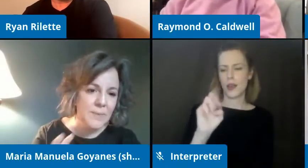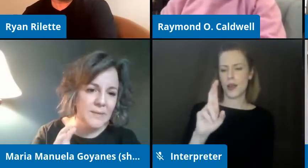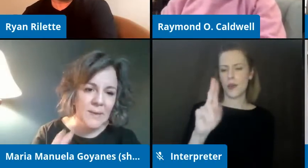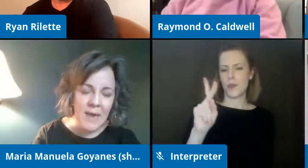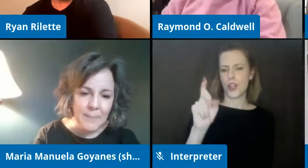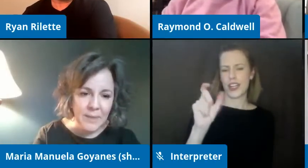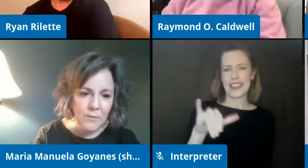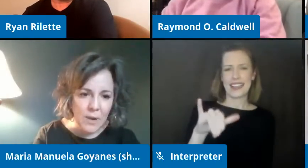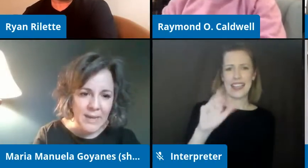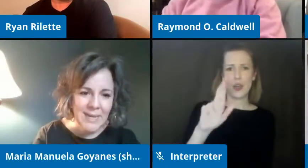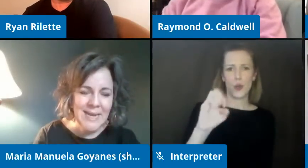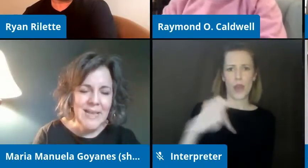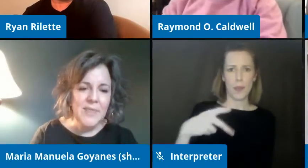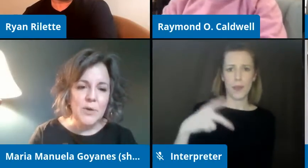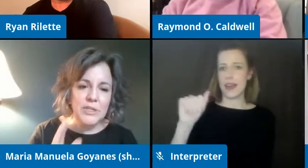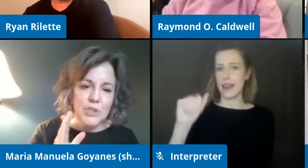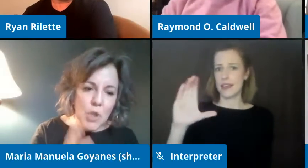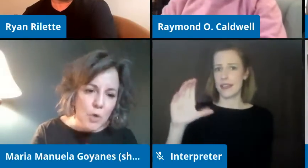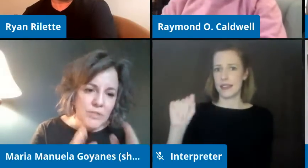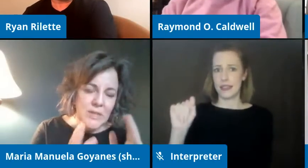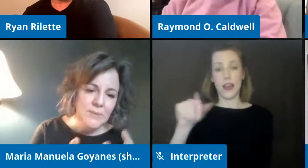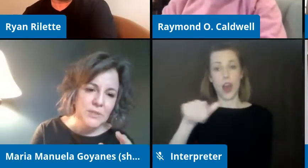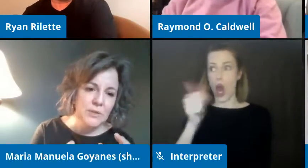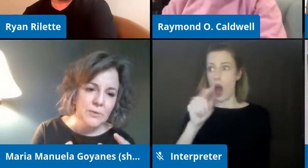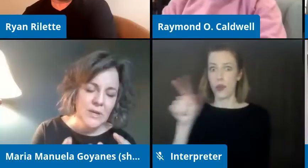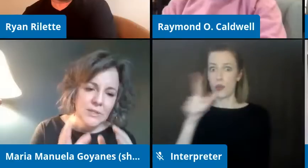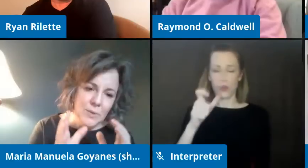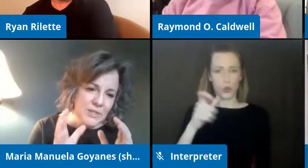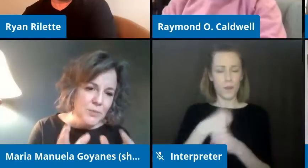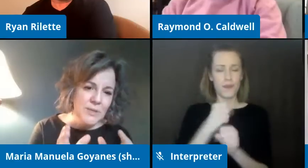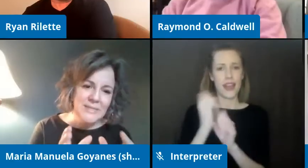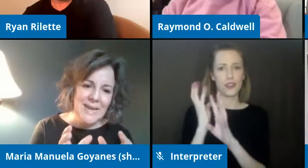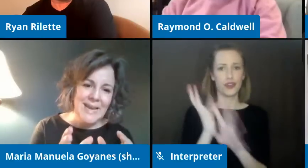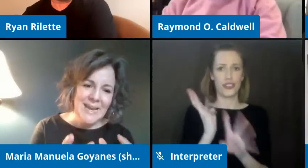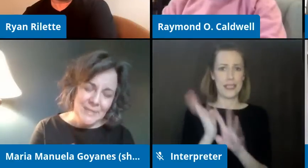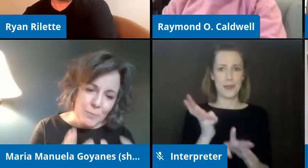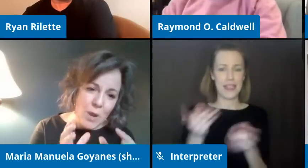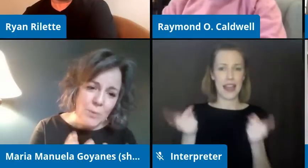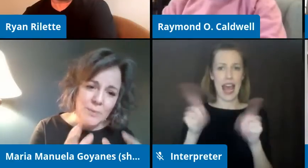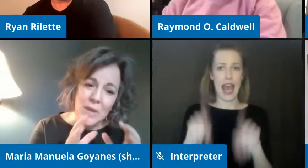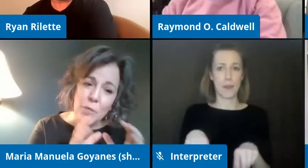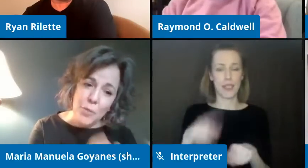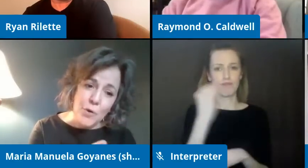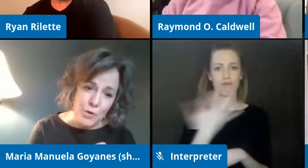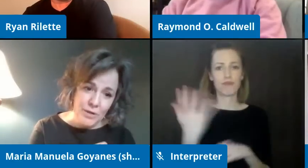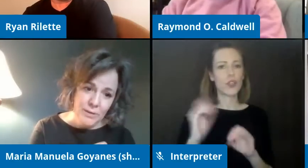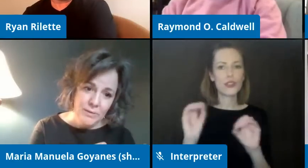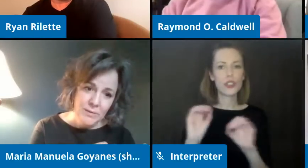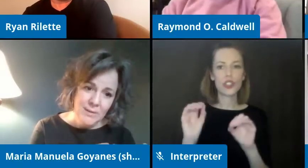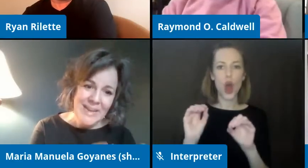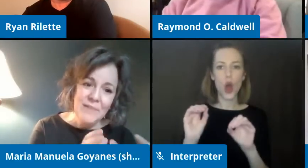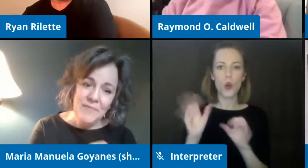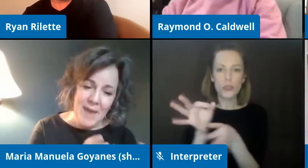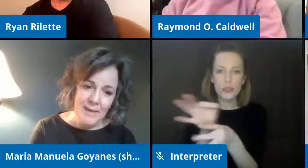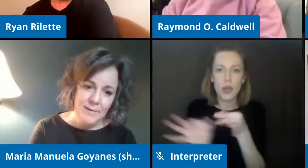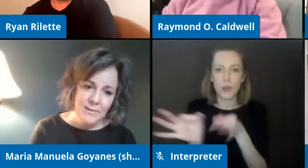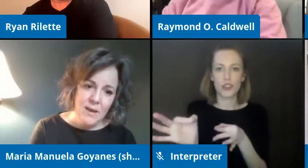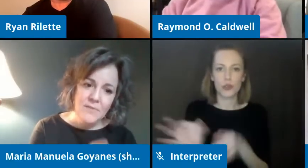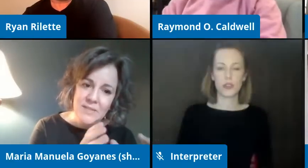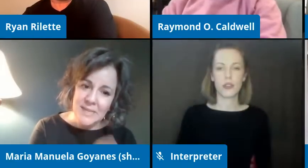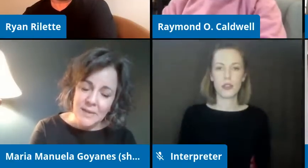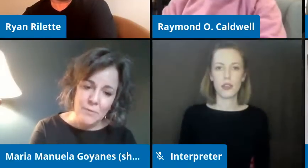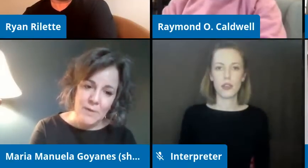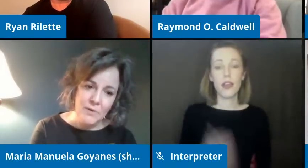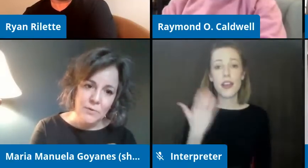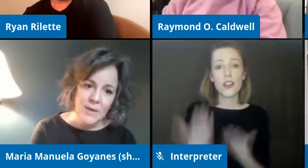the streaming thing happen, right? There is no substitute. So I just want to say it's probably a third, if that,